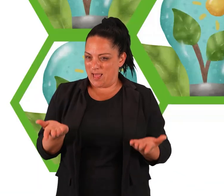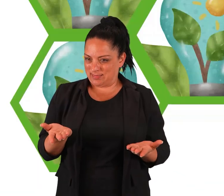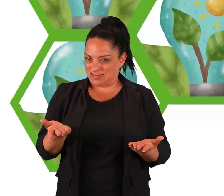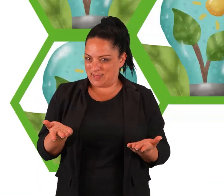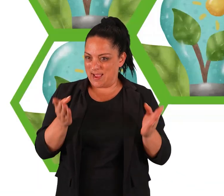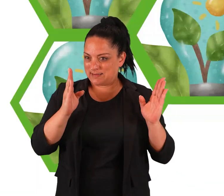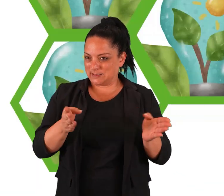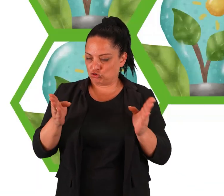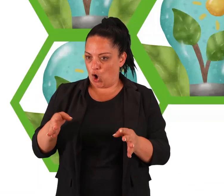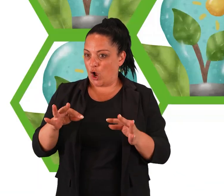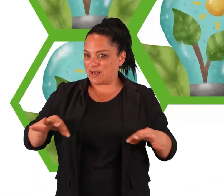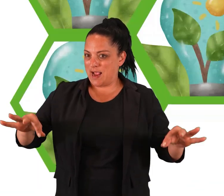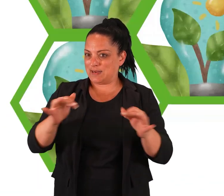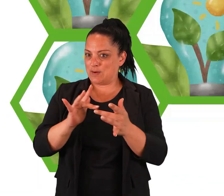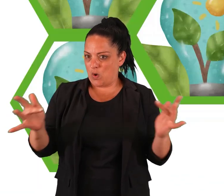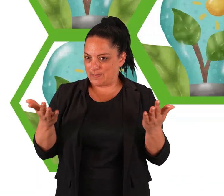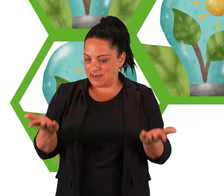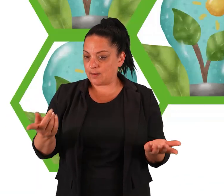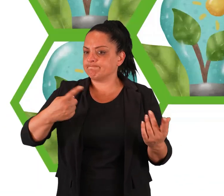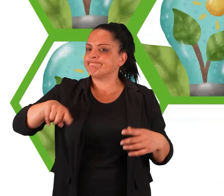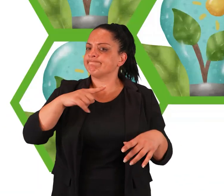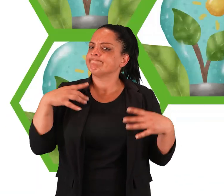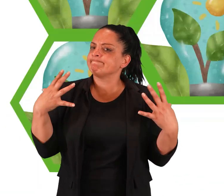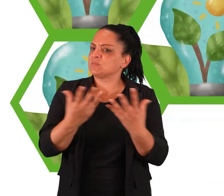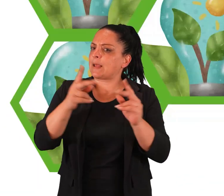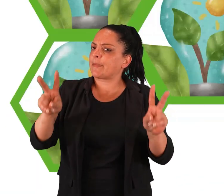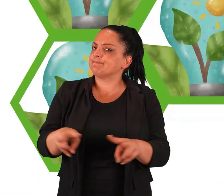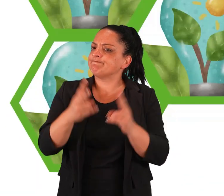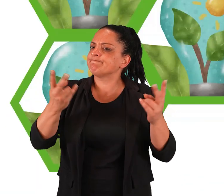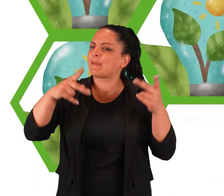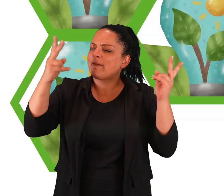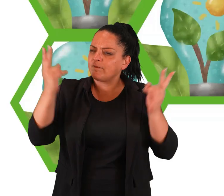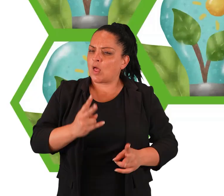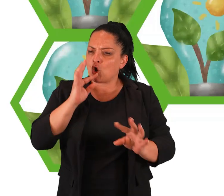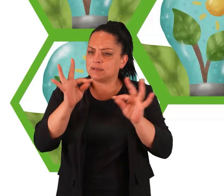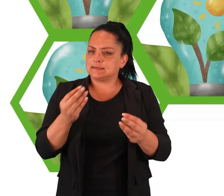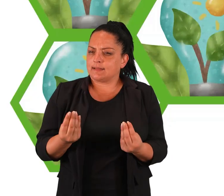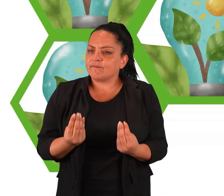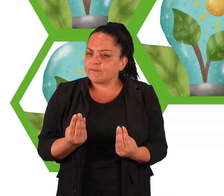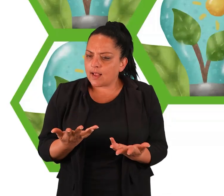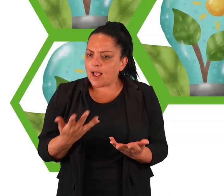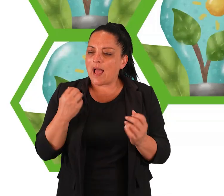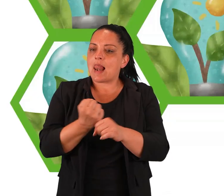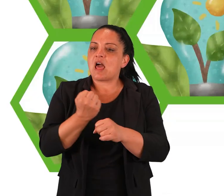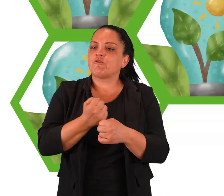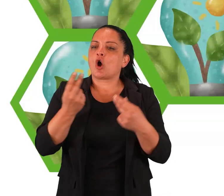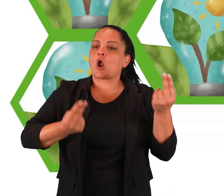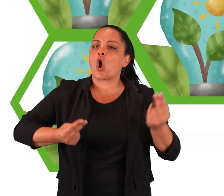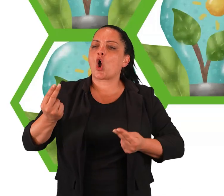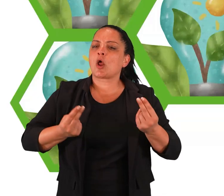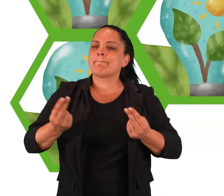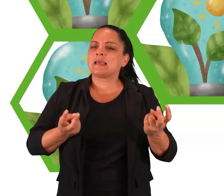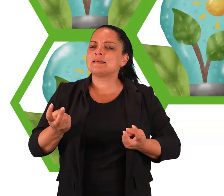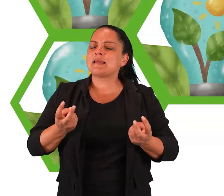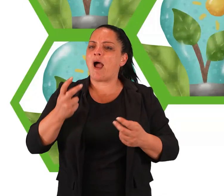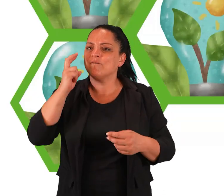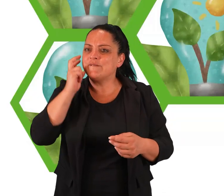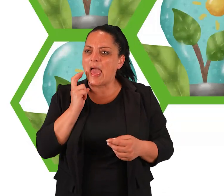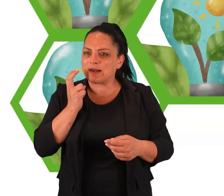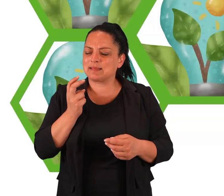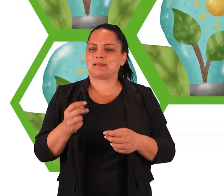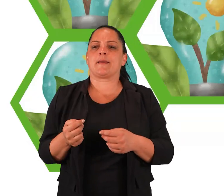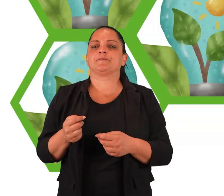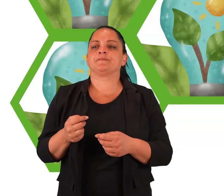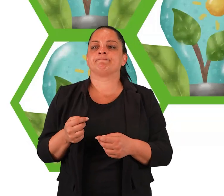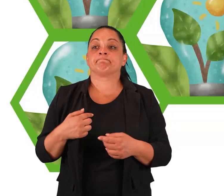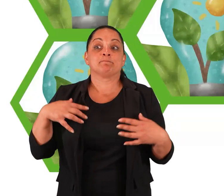during this webinar session, we will explore what it really means to work in the green economy. We will look at the main